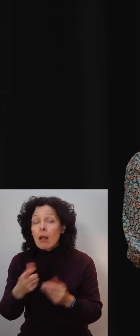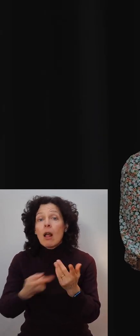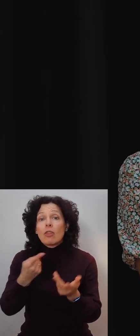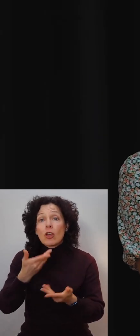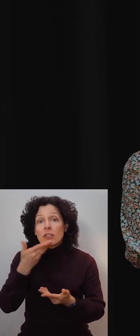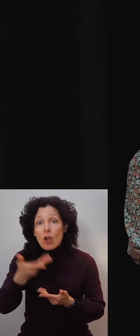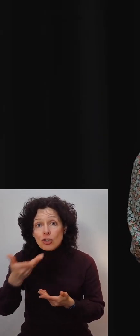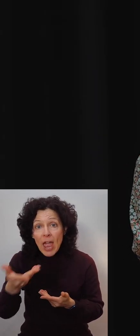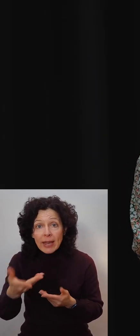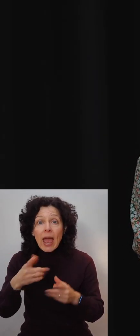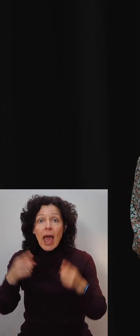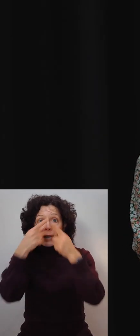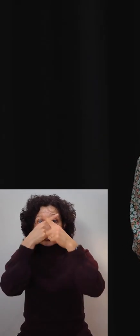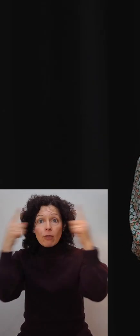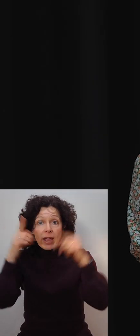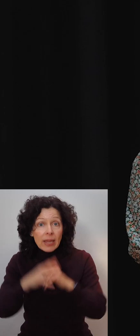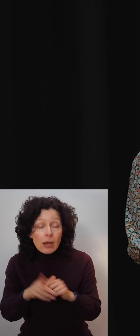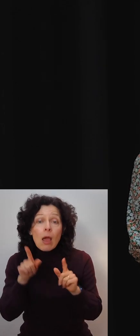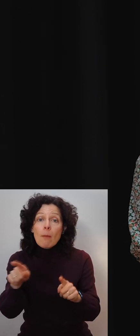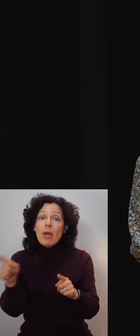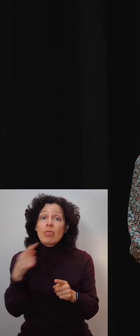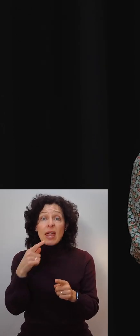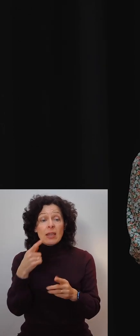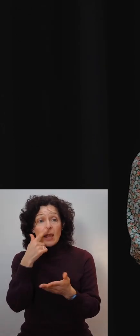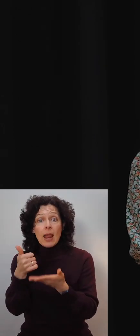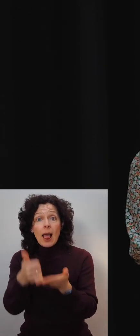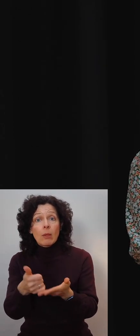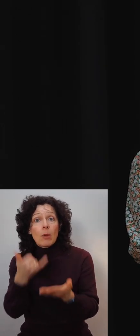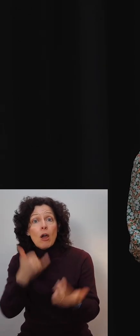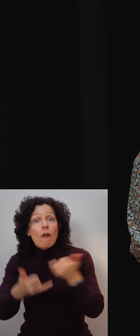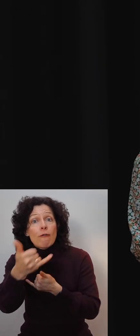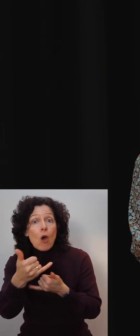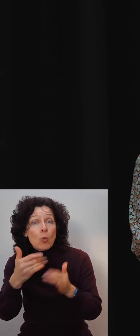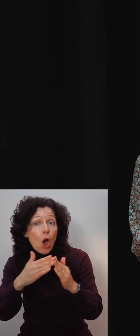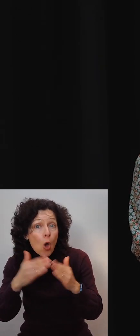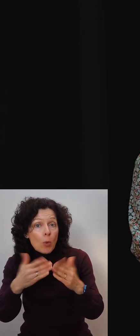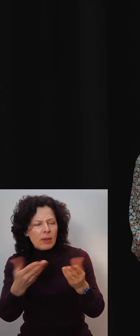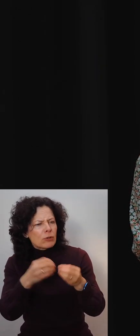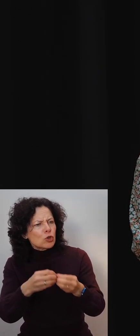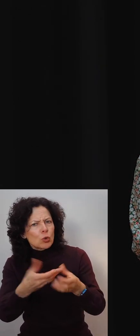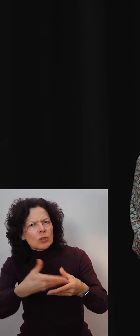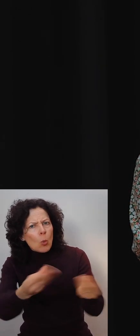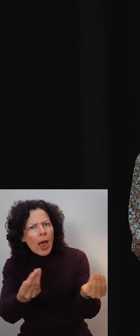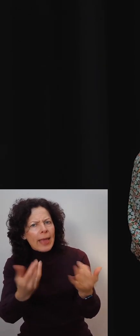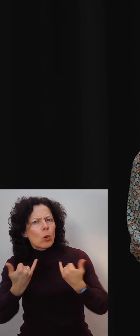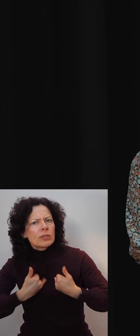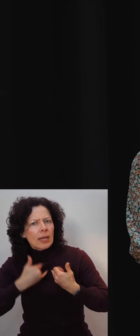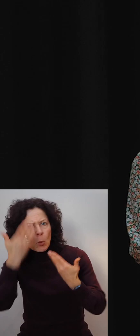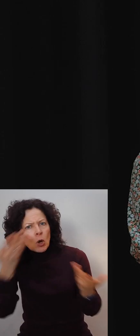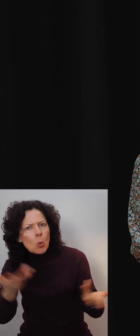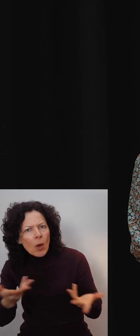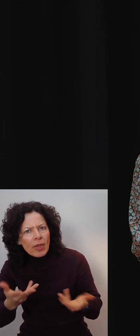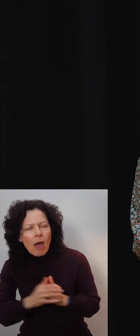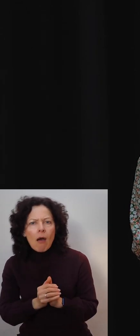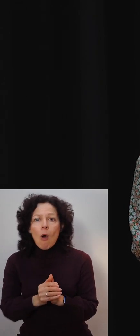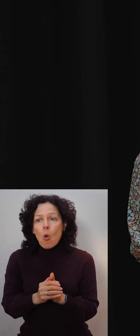and our families if the families need to come into school. But they'll make calls home if students are away or sick and we don't know where they are, if we need to